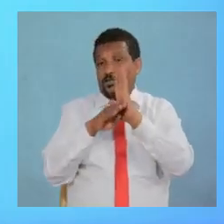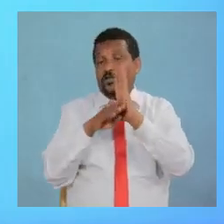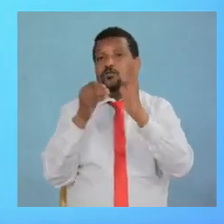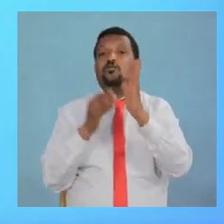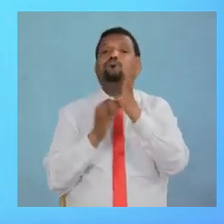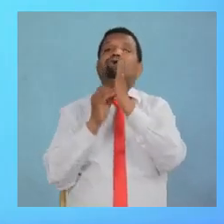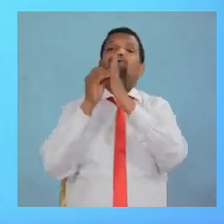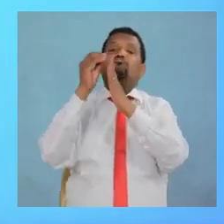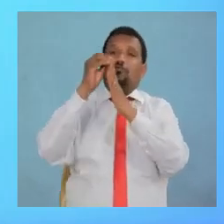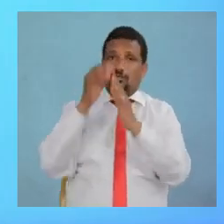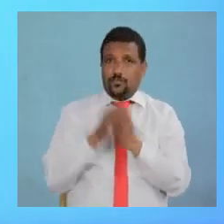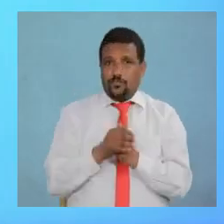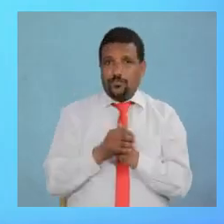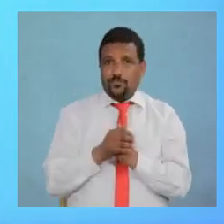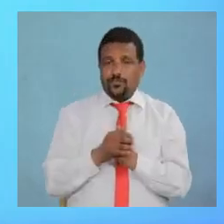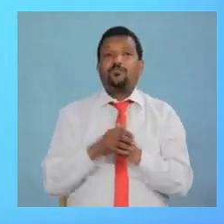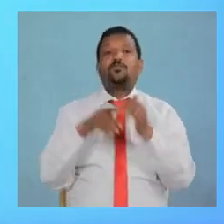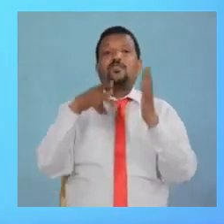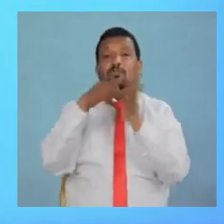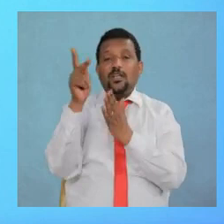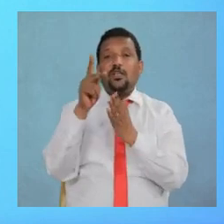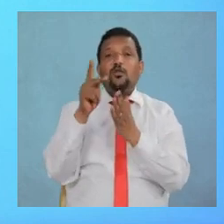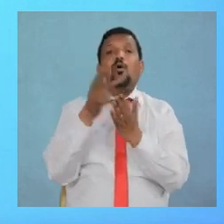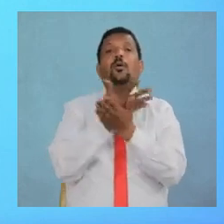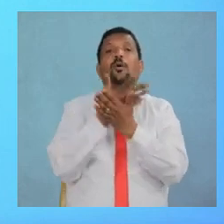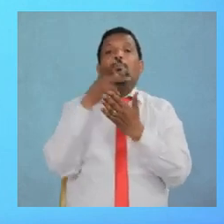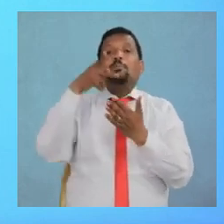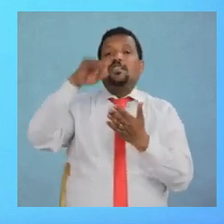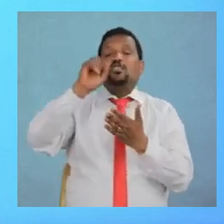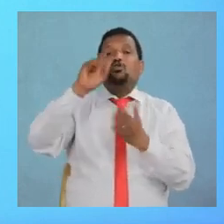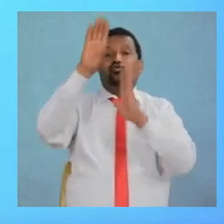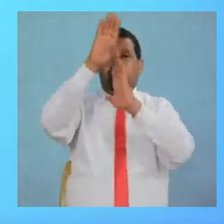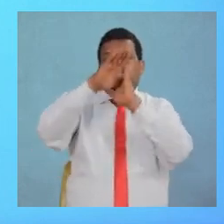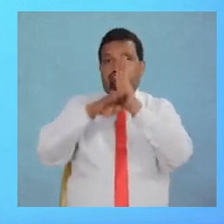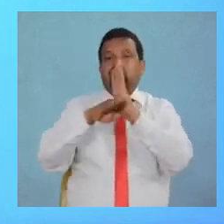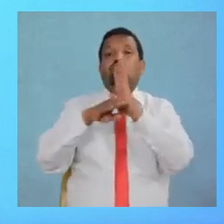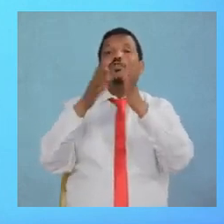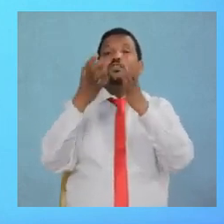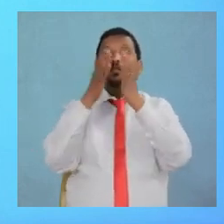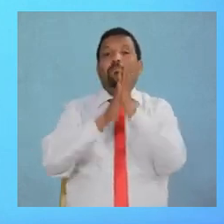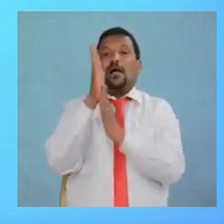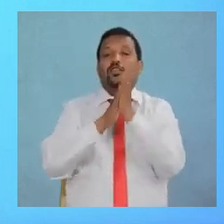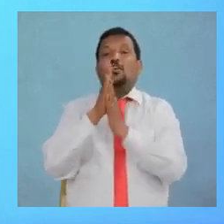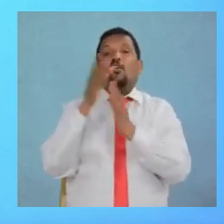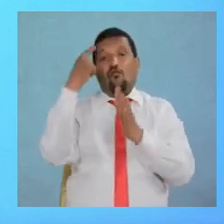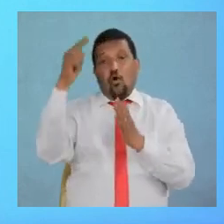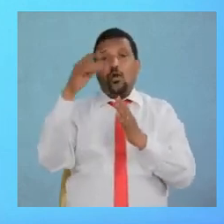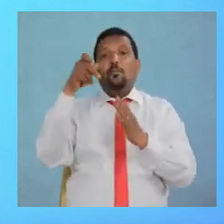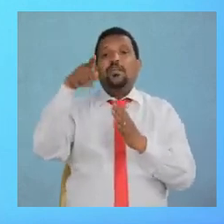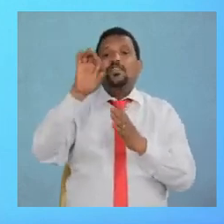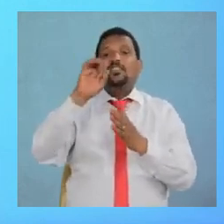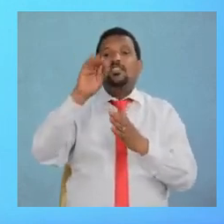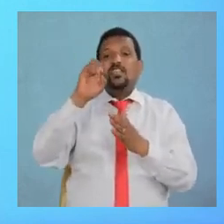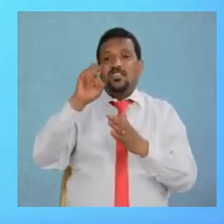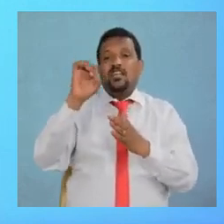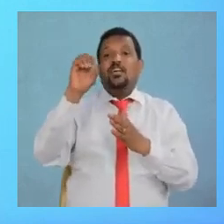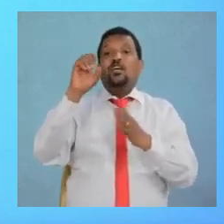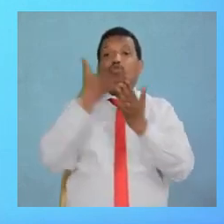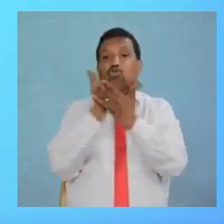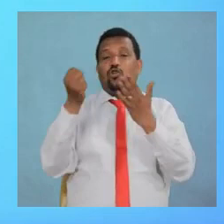increase. As price of prestigious goods decline, then the demand for prestigious goods will also